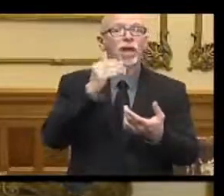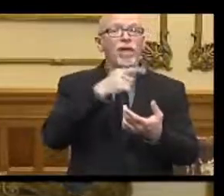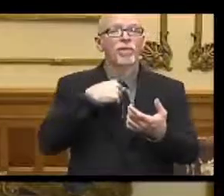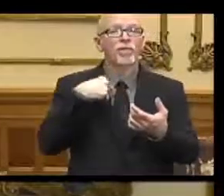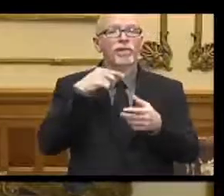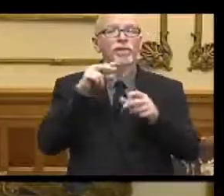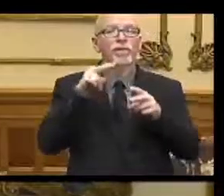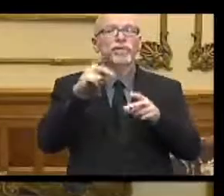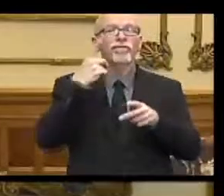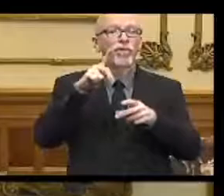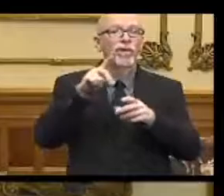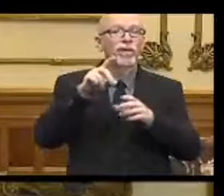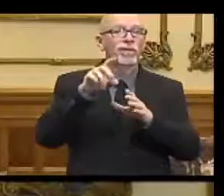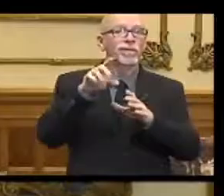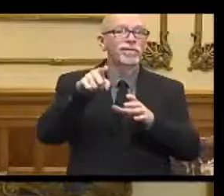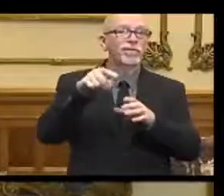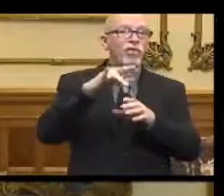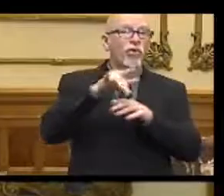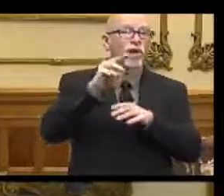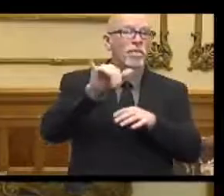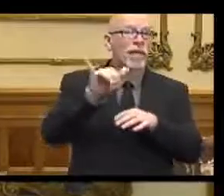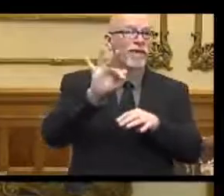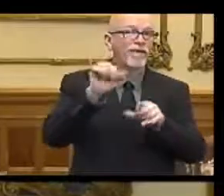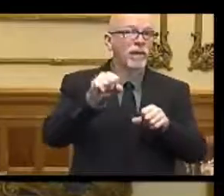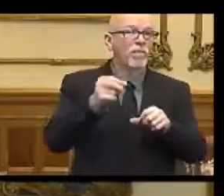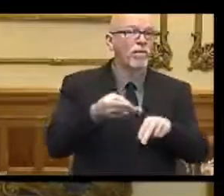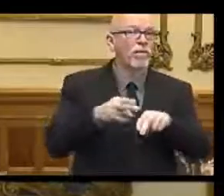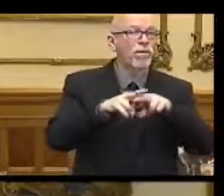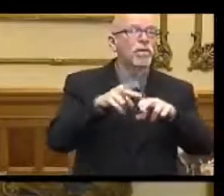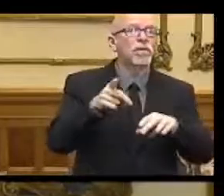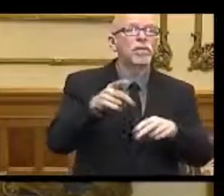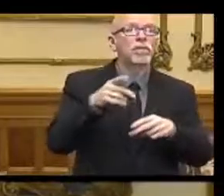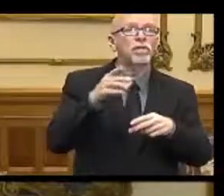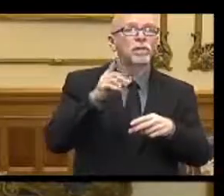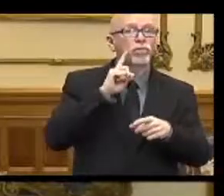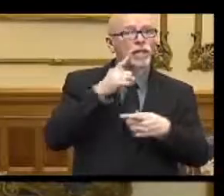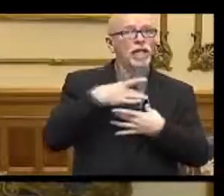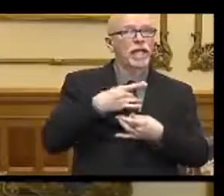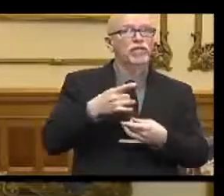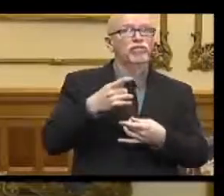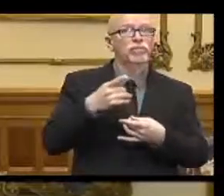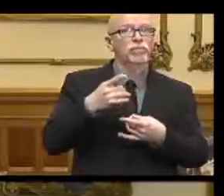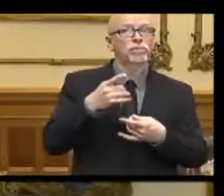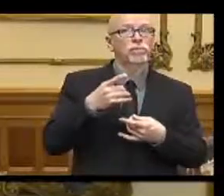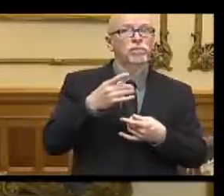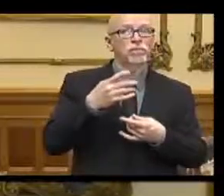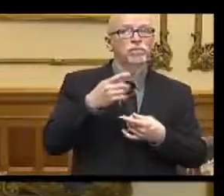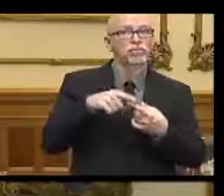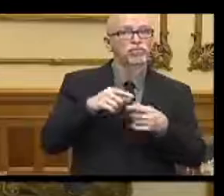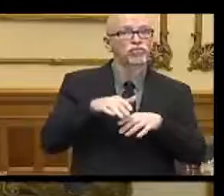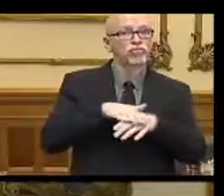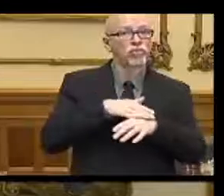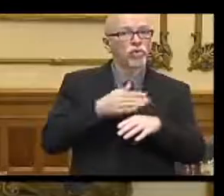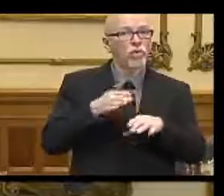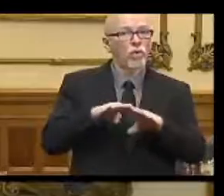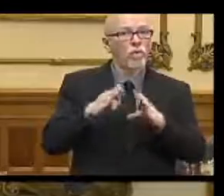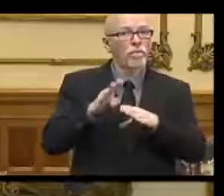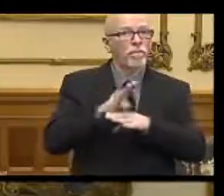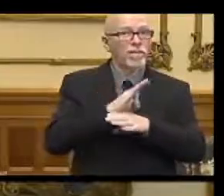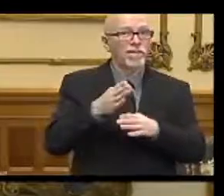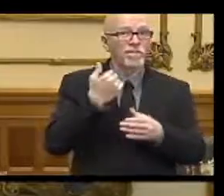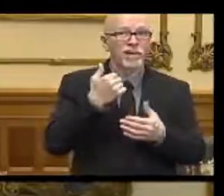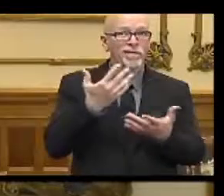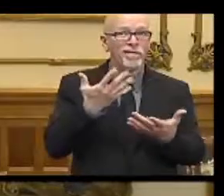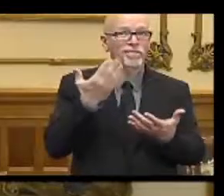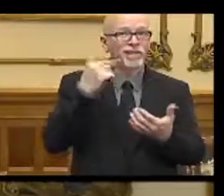rest of the state in early May, is it really in the interest of public health to even slowly start to reopen businesses, since